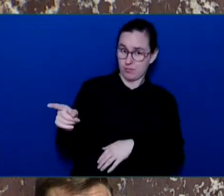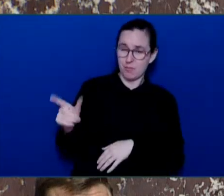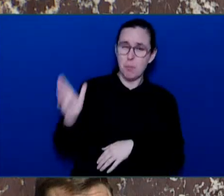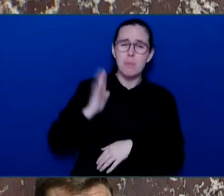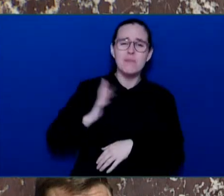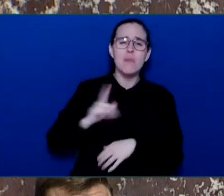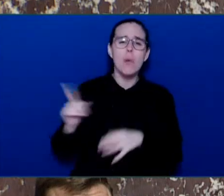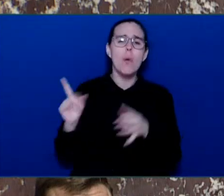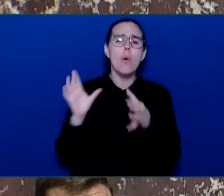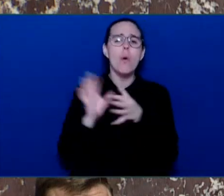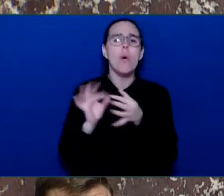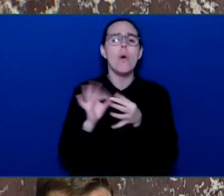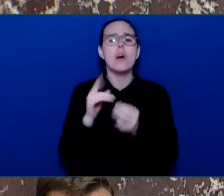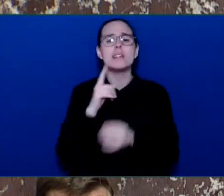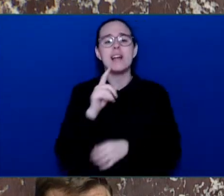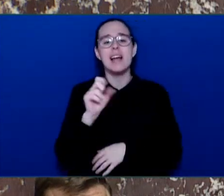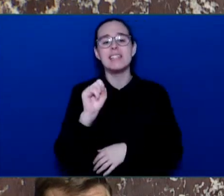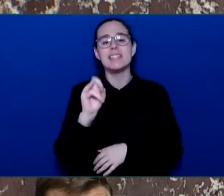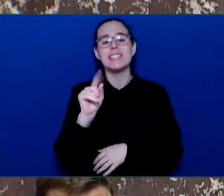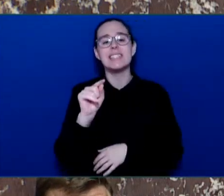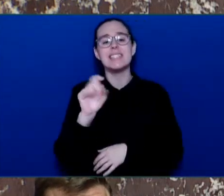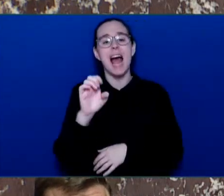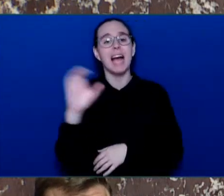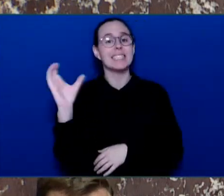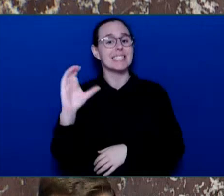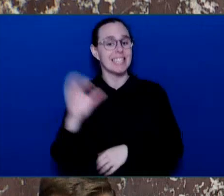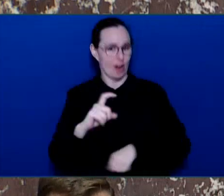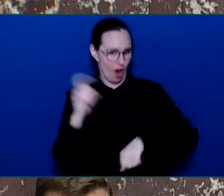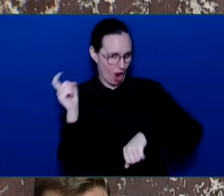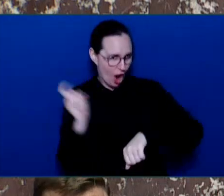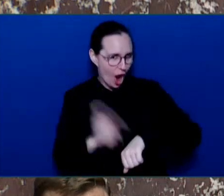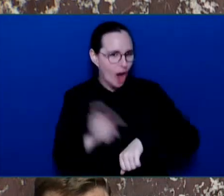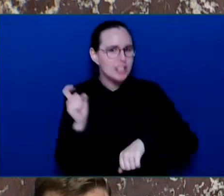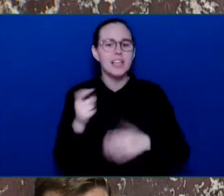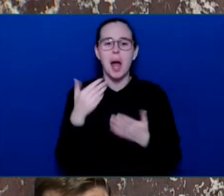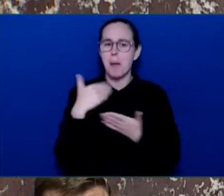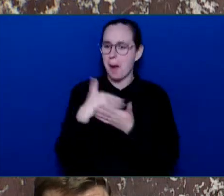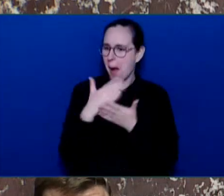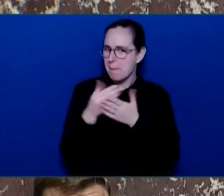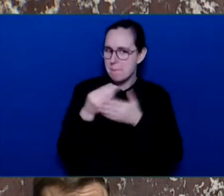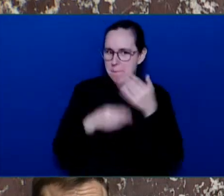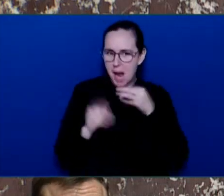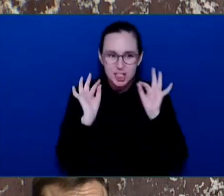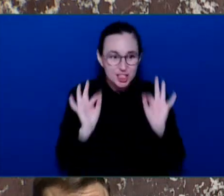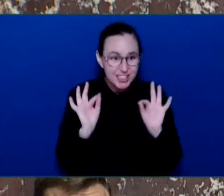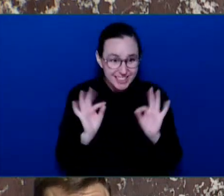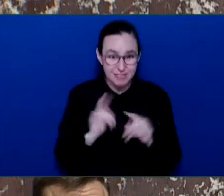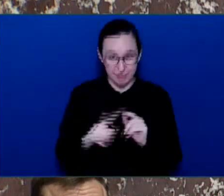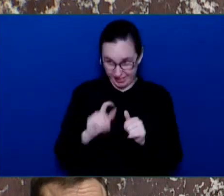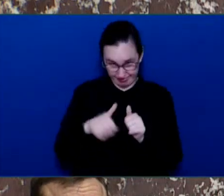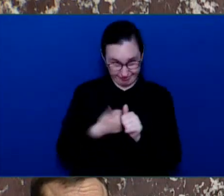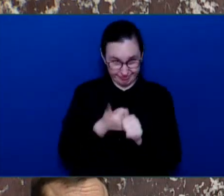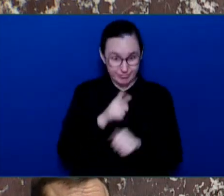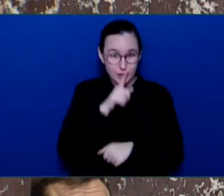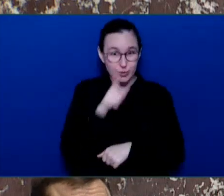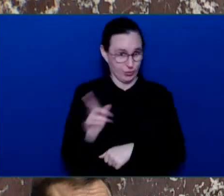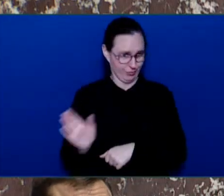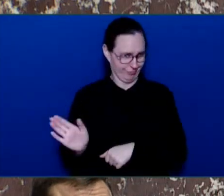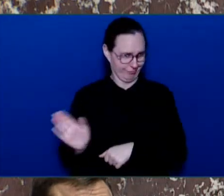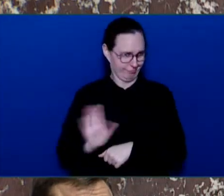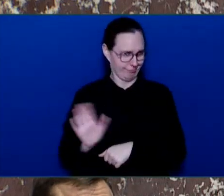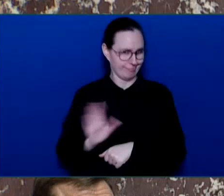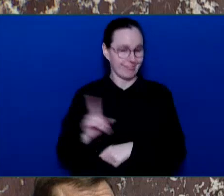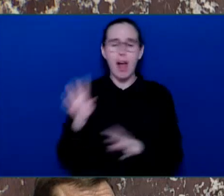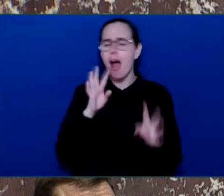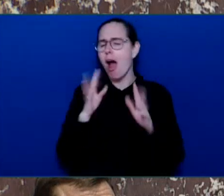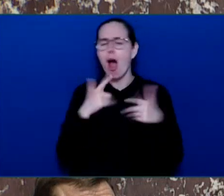billion over budget and way delayed. This is the government that cancelled IPPs and now is trying to have them